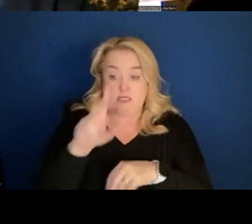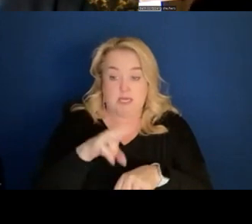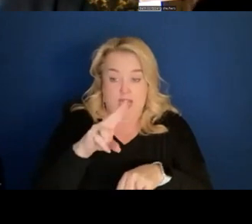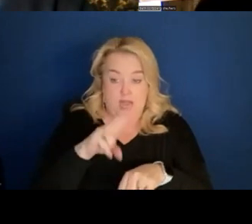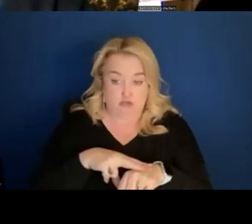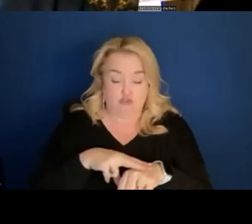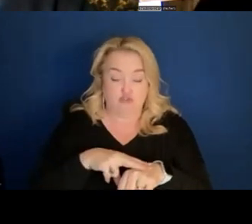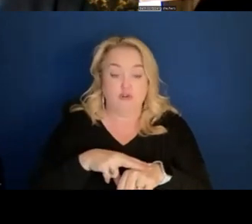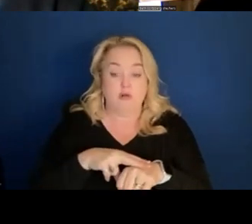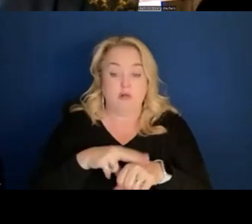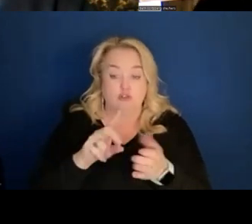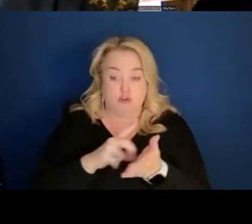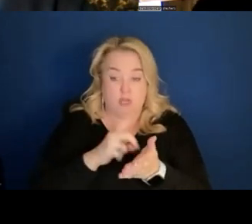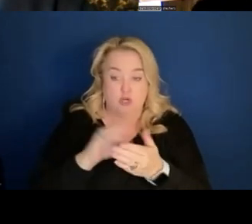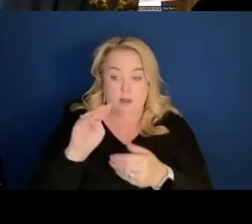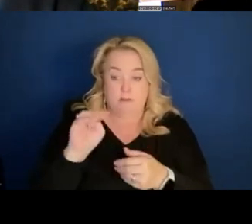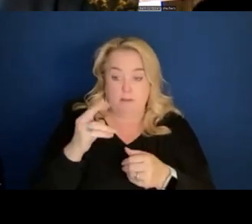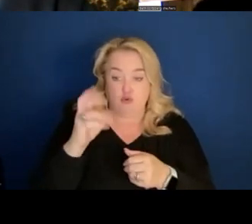directory,